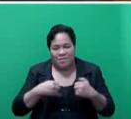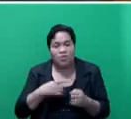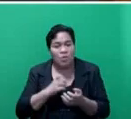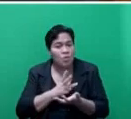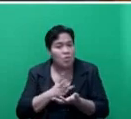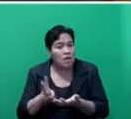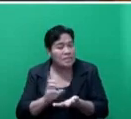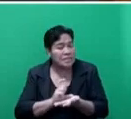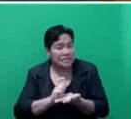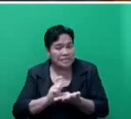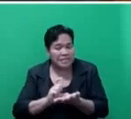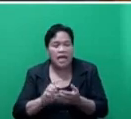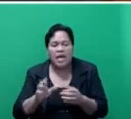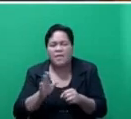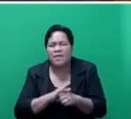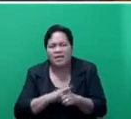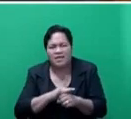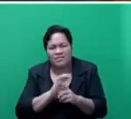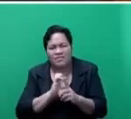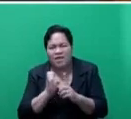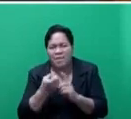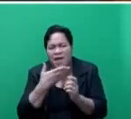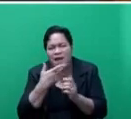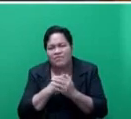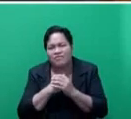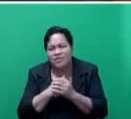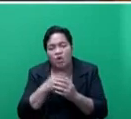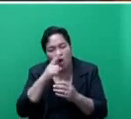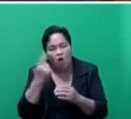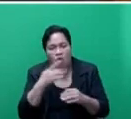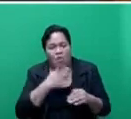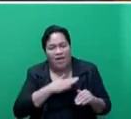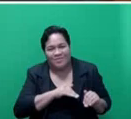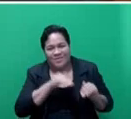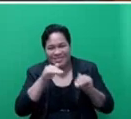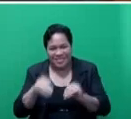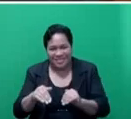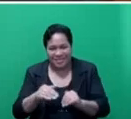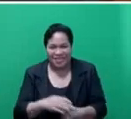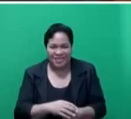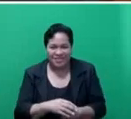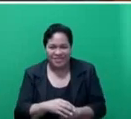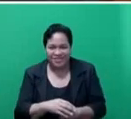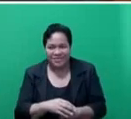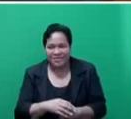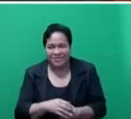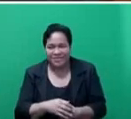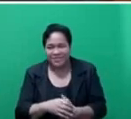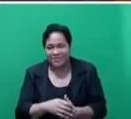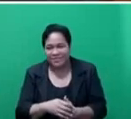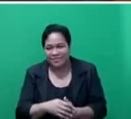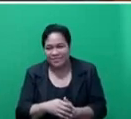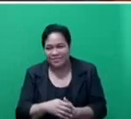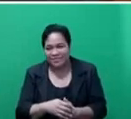make it user-friendly so that we can all participate. Honourable Speaker, a